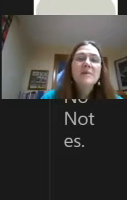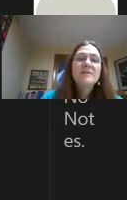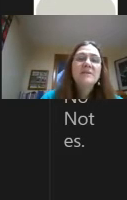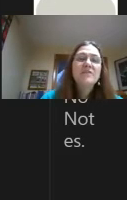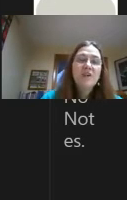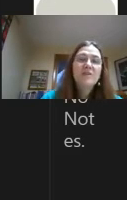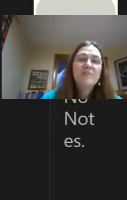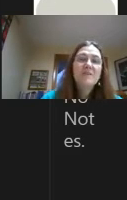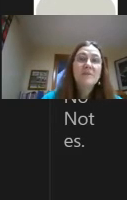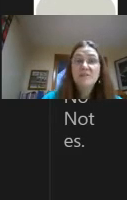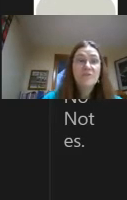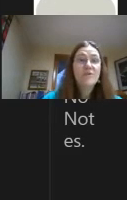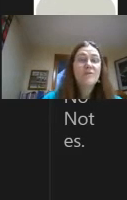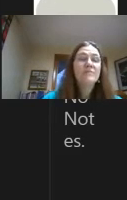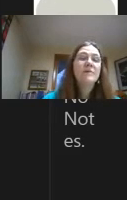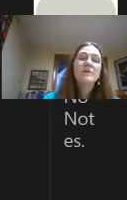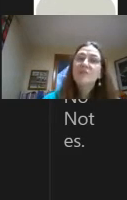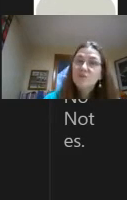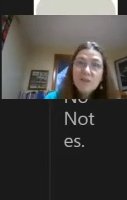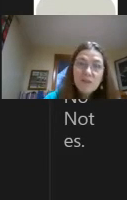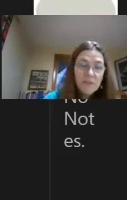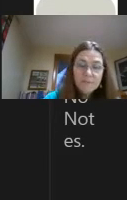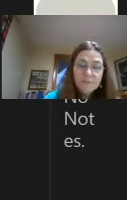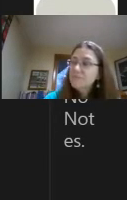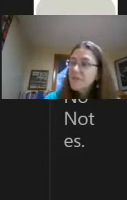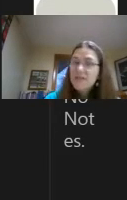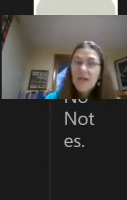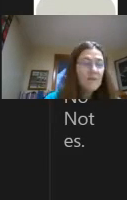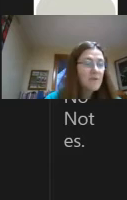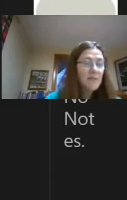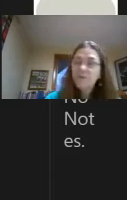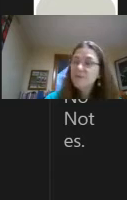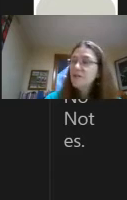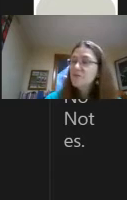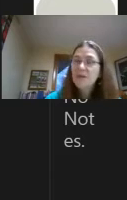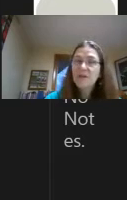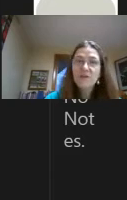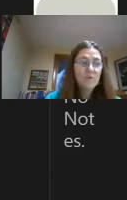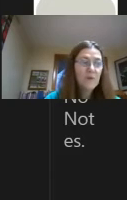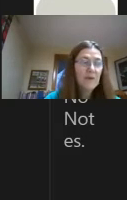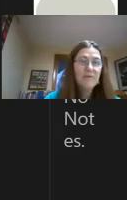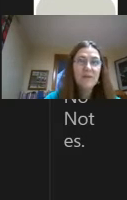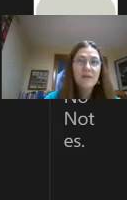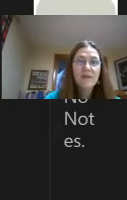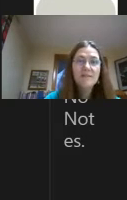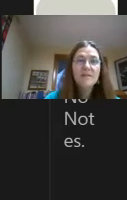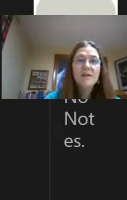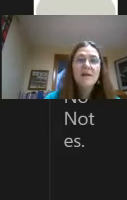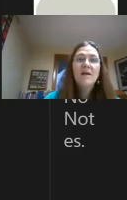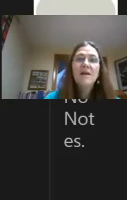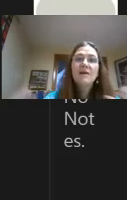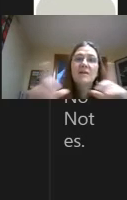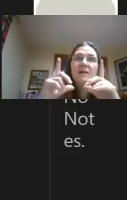Seed companies generally have made the mixes for you. Just read the label. Things have to be labeled in this country. Thank goodness, what a benefit that